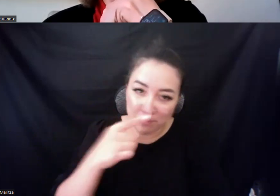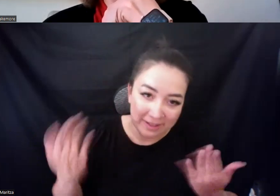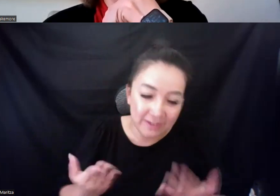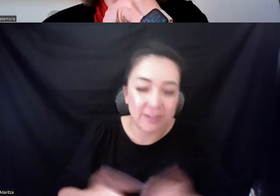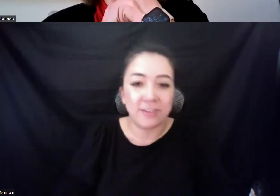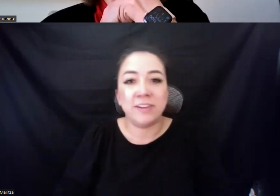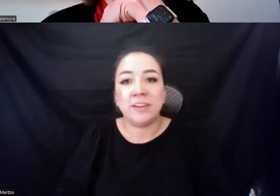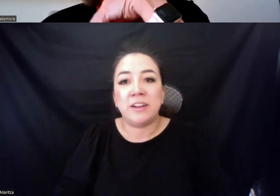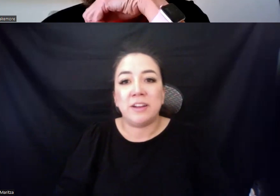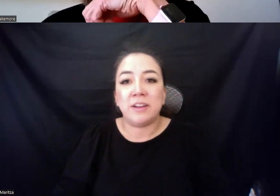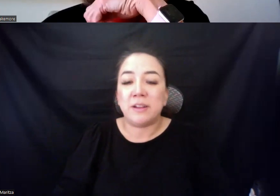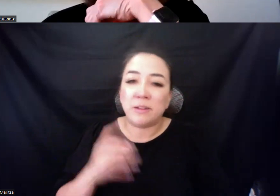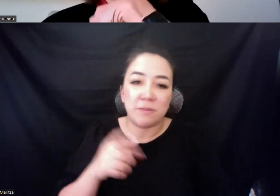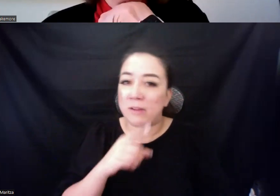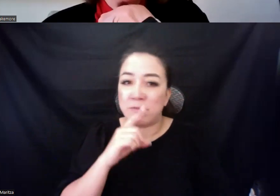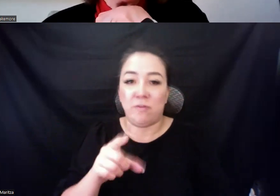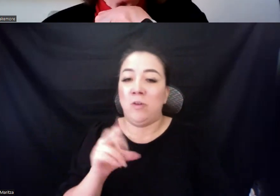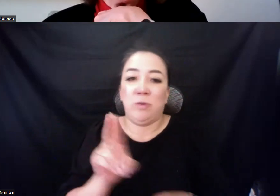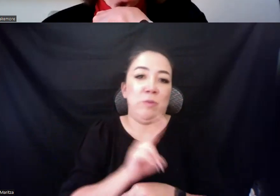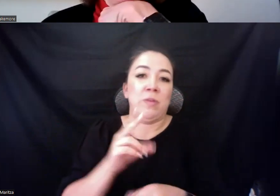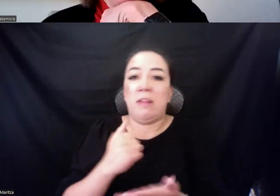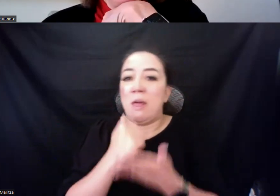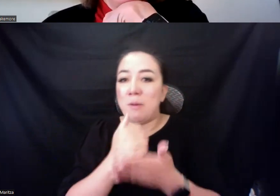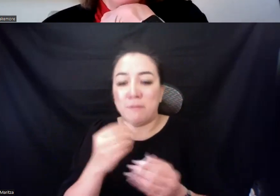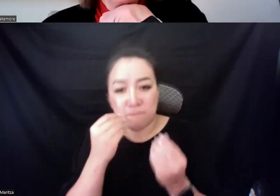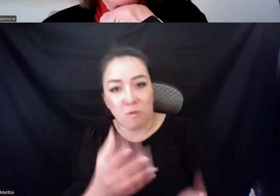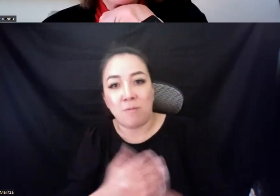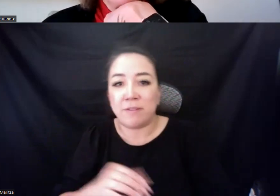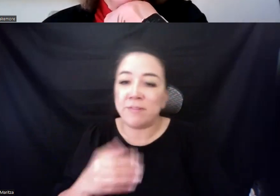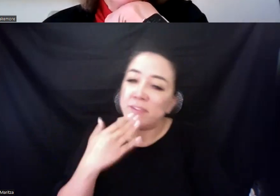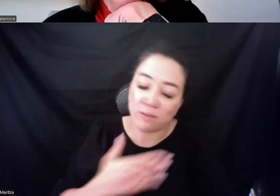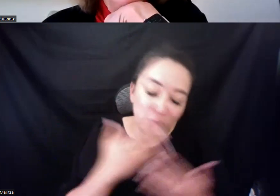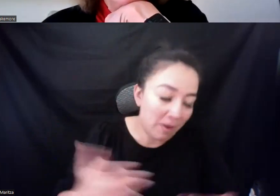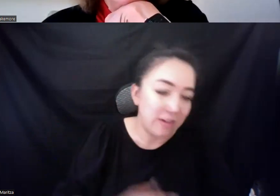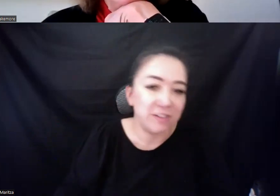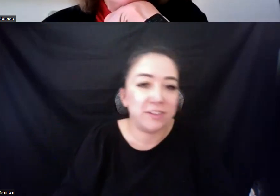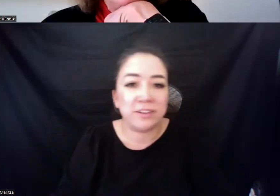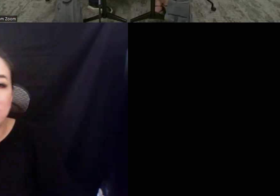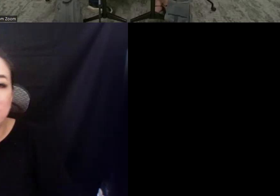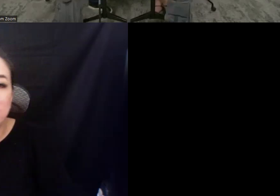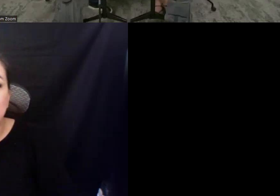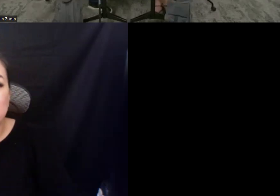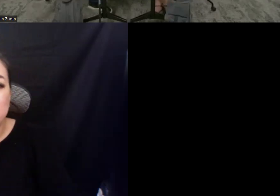being so useful and helpful, informative. So thanks so much.